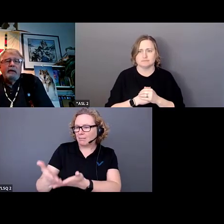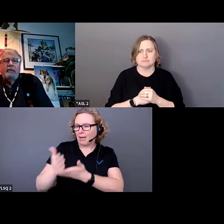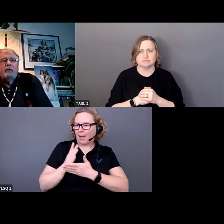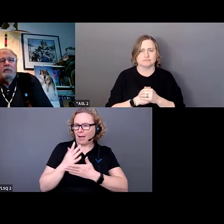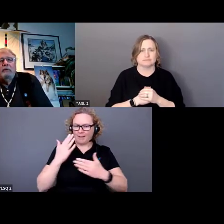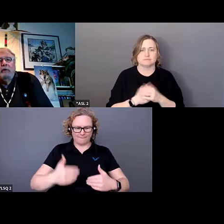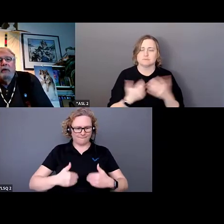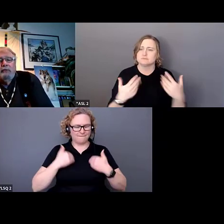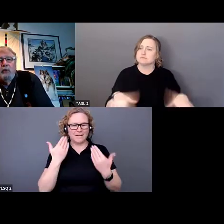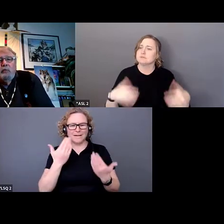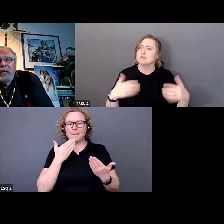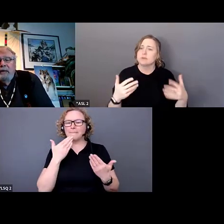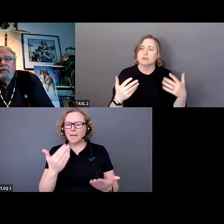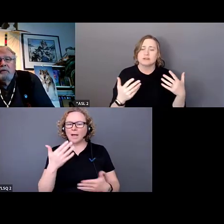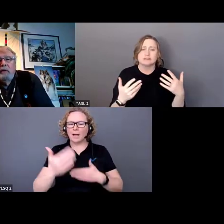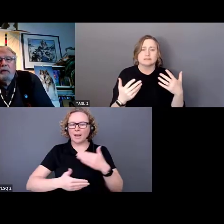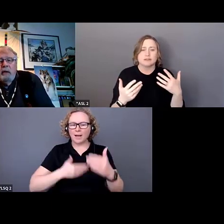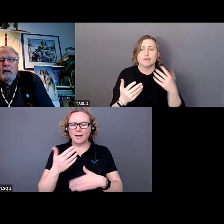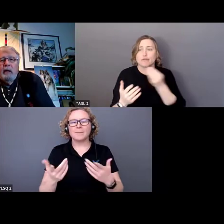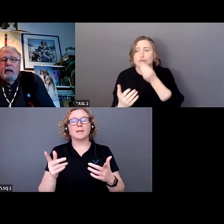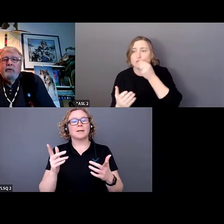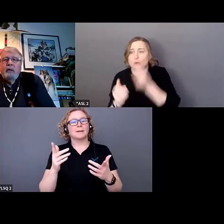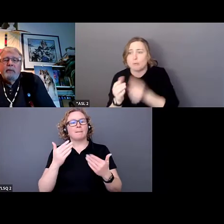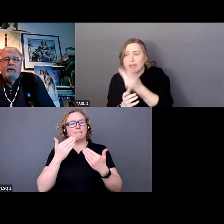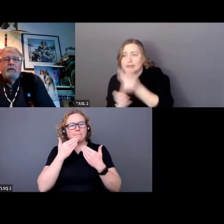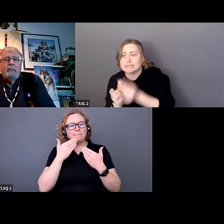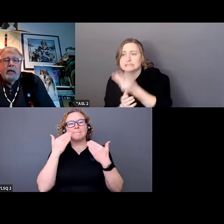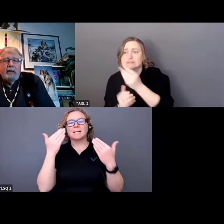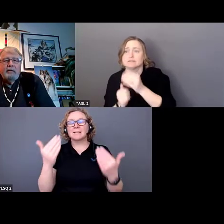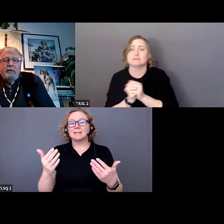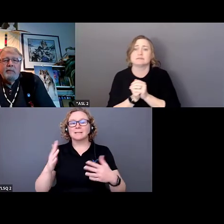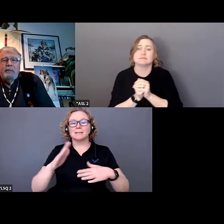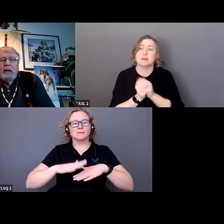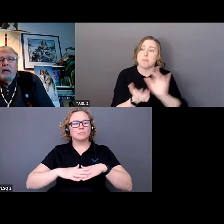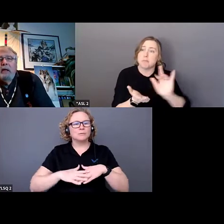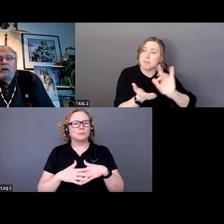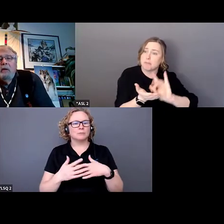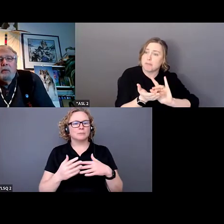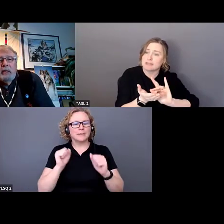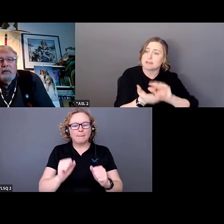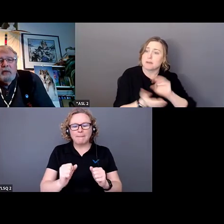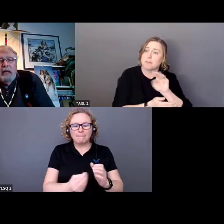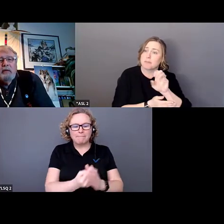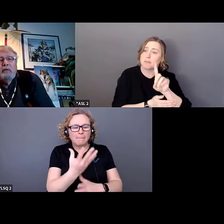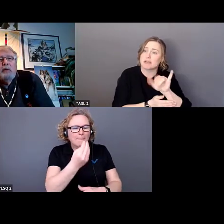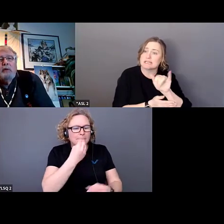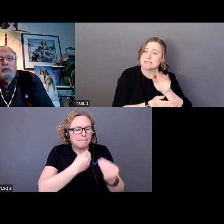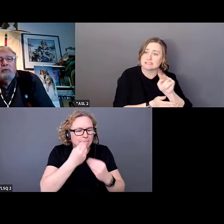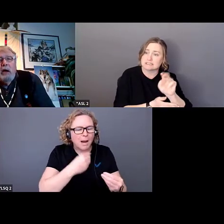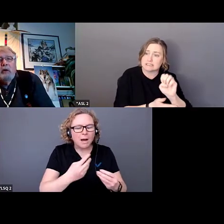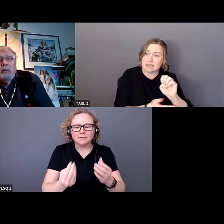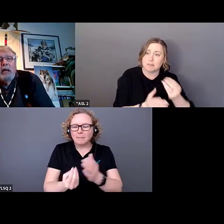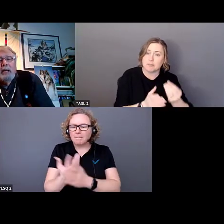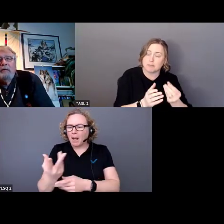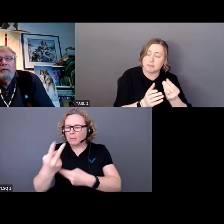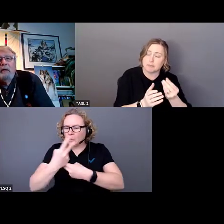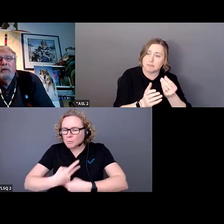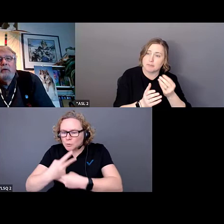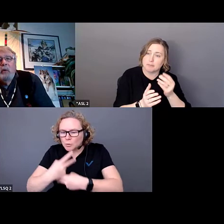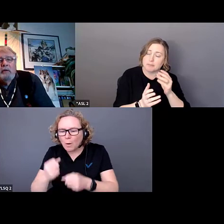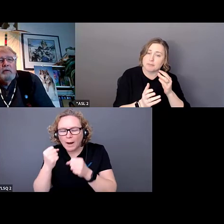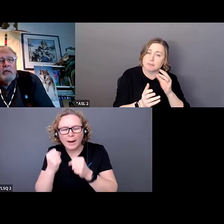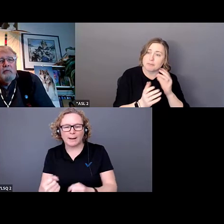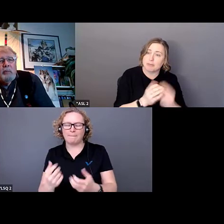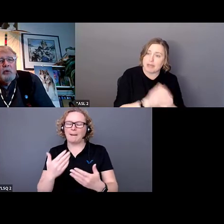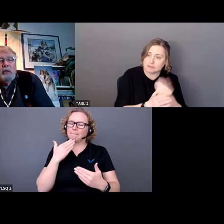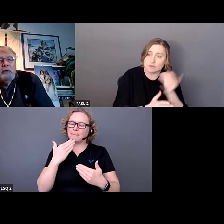especially thankful for the food plants and for the medicine plants. We give thanks for those flower plants,